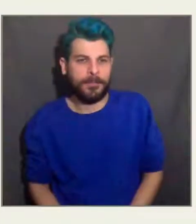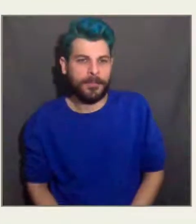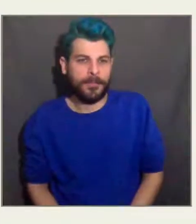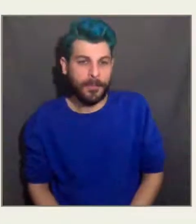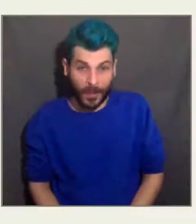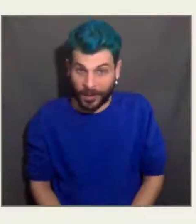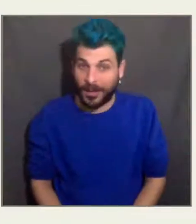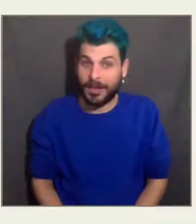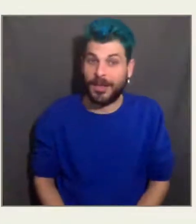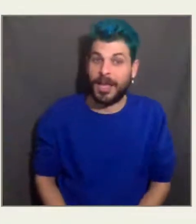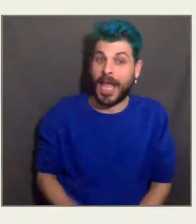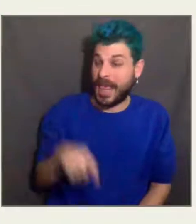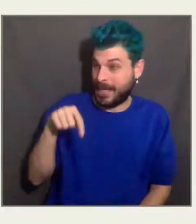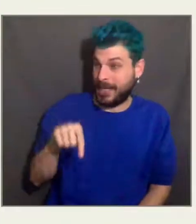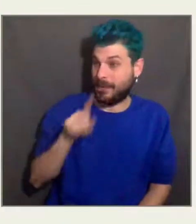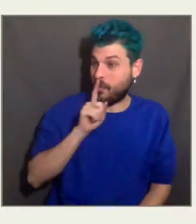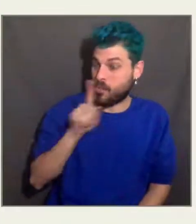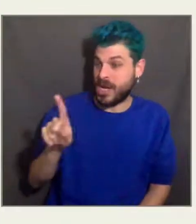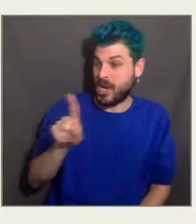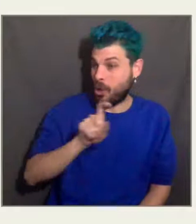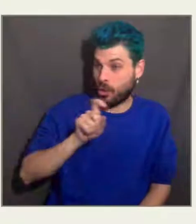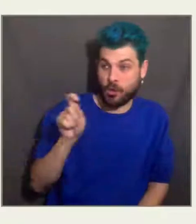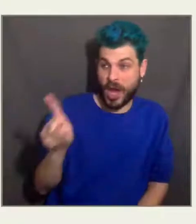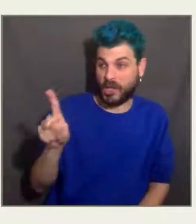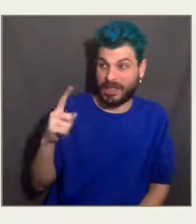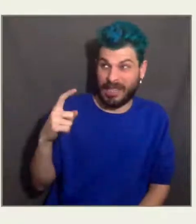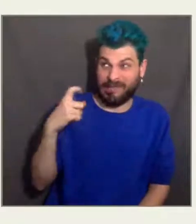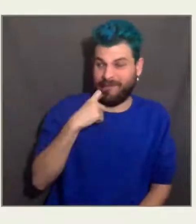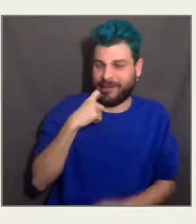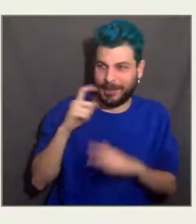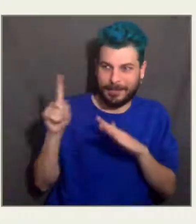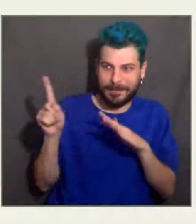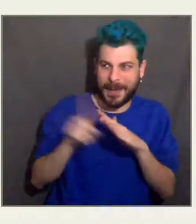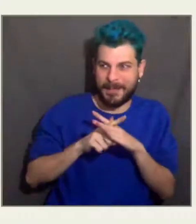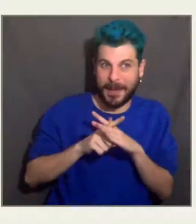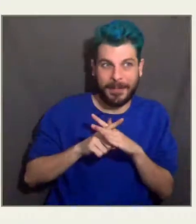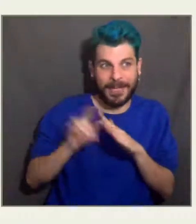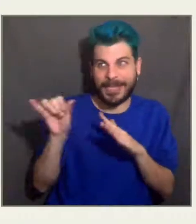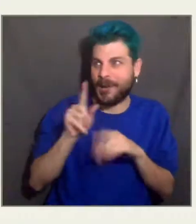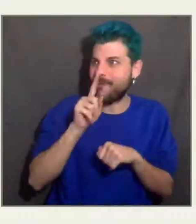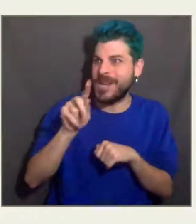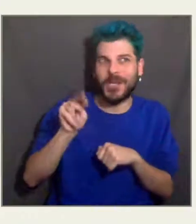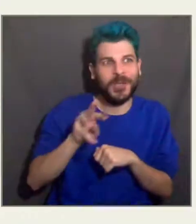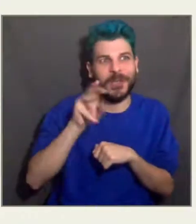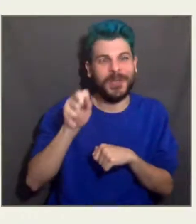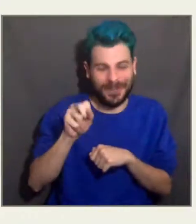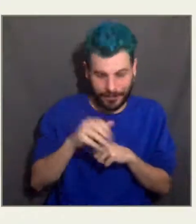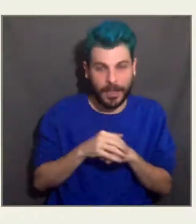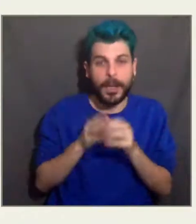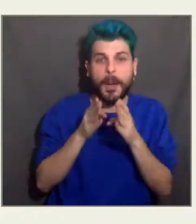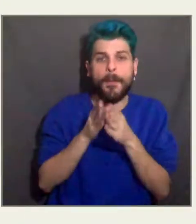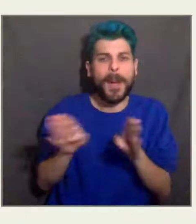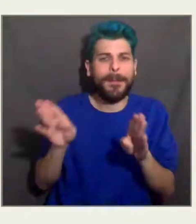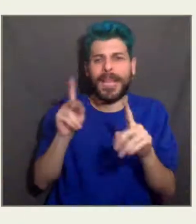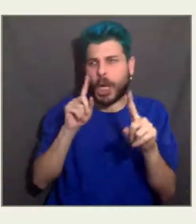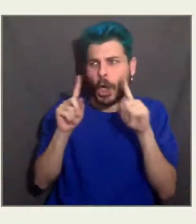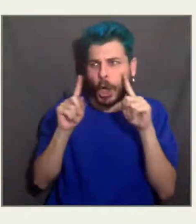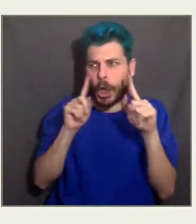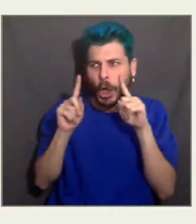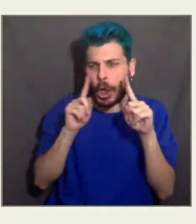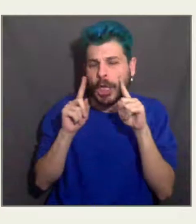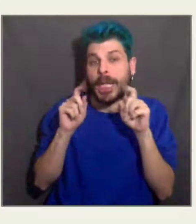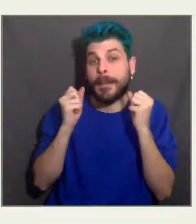are real-time questions, and I'm going to share them with you now. The public hears that many responding to the census,